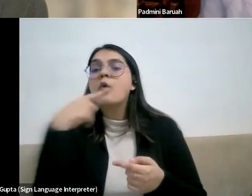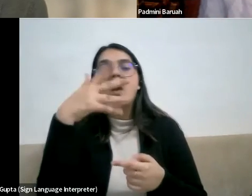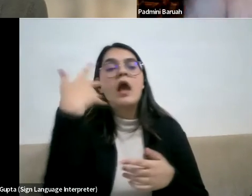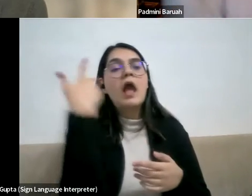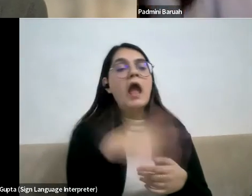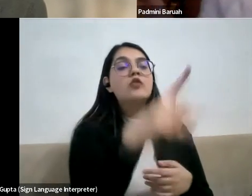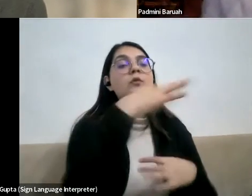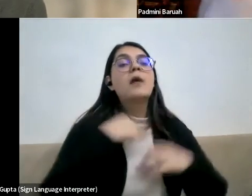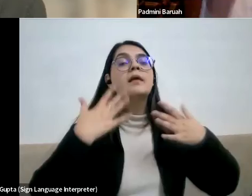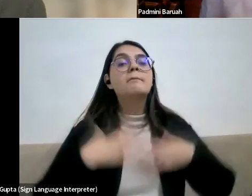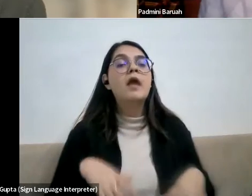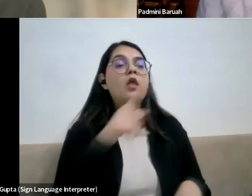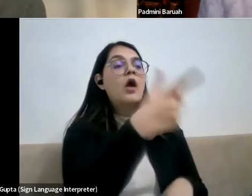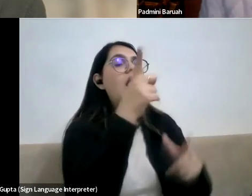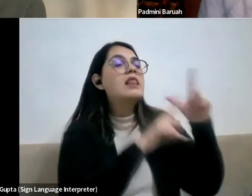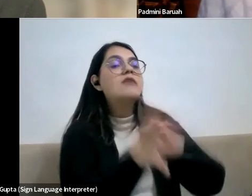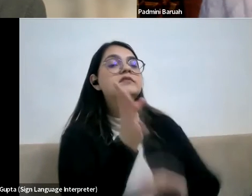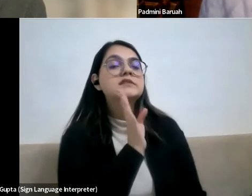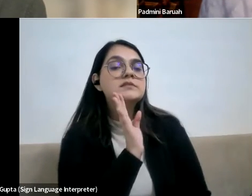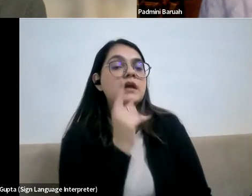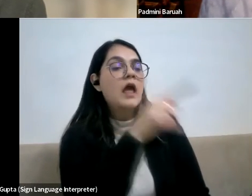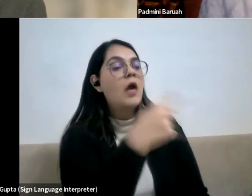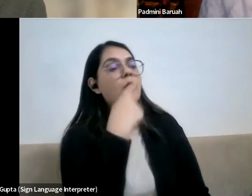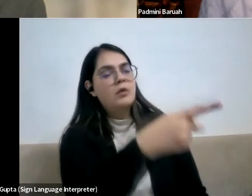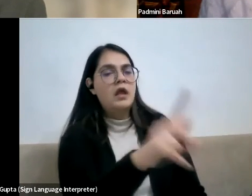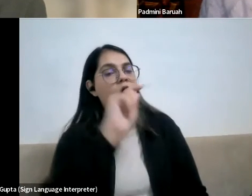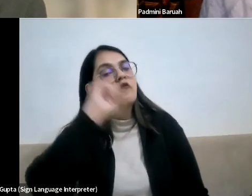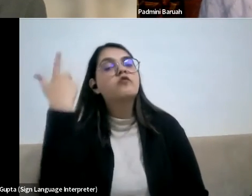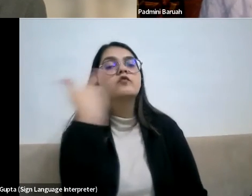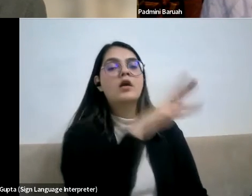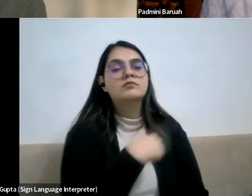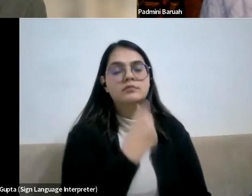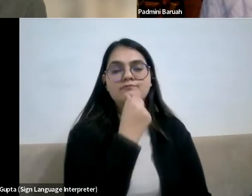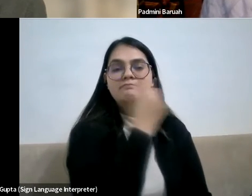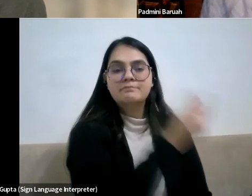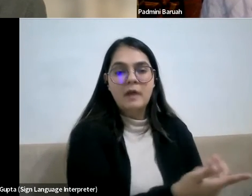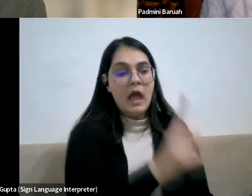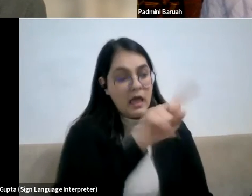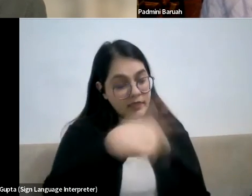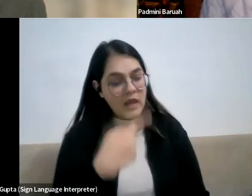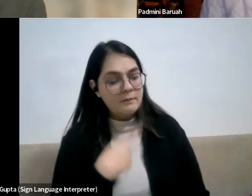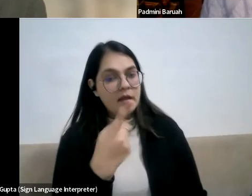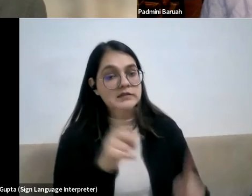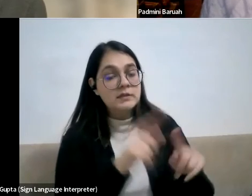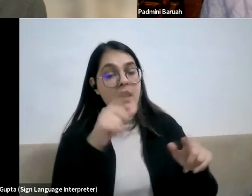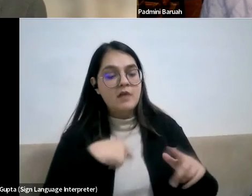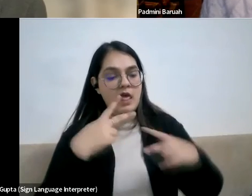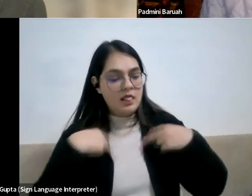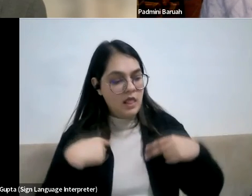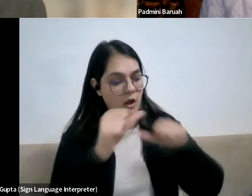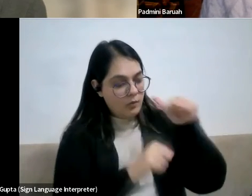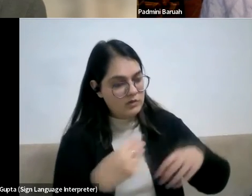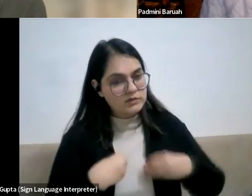what they're wearing, the language they're speaking, you identify someone as a foreigner, and then you put them through this legal process from which